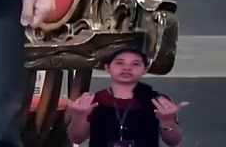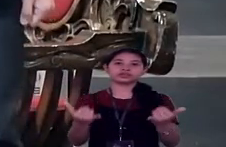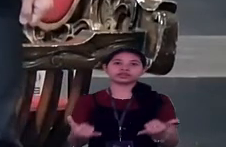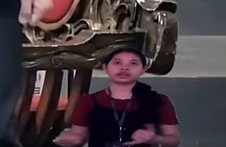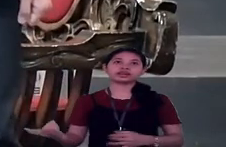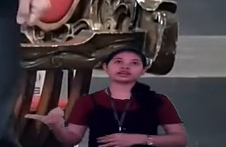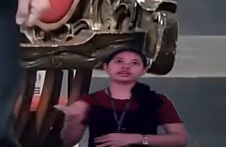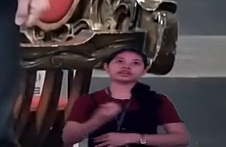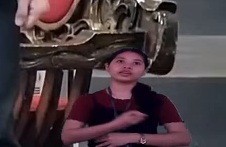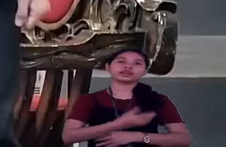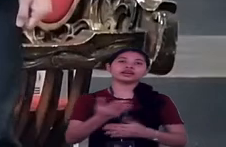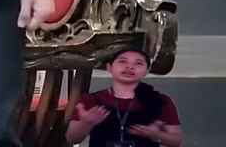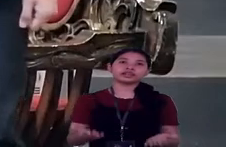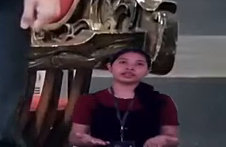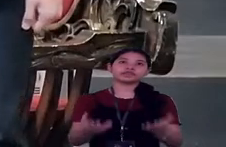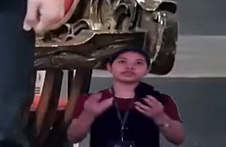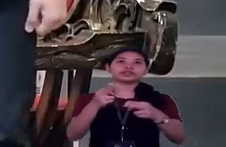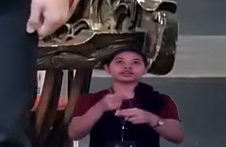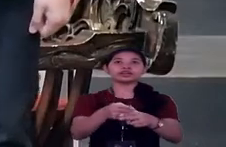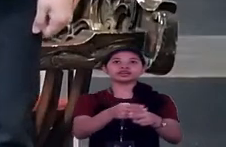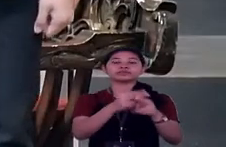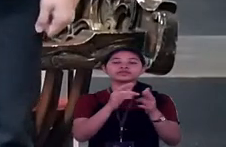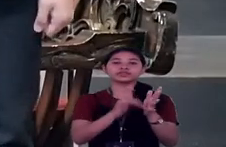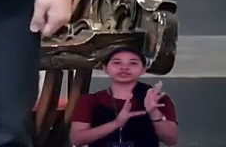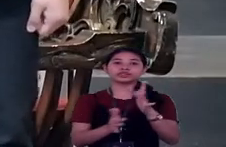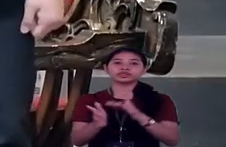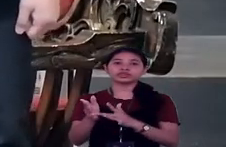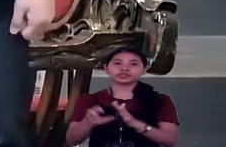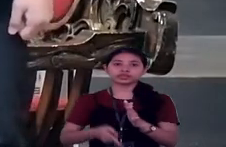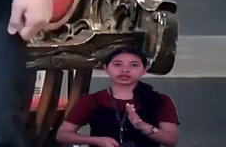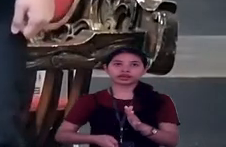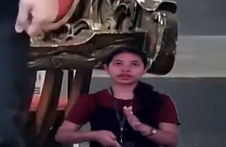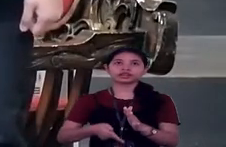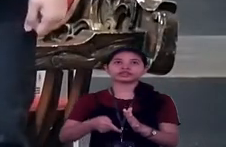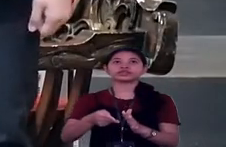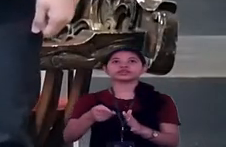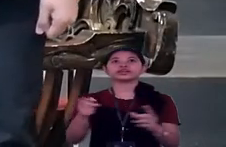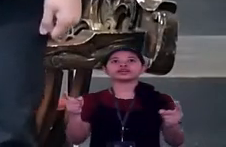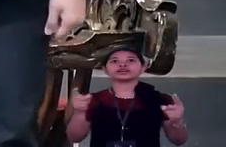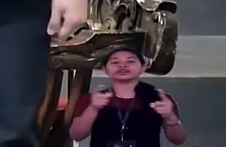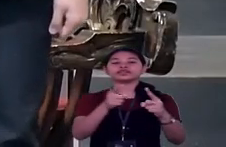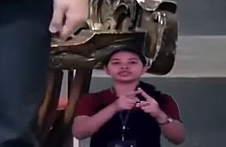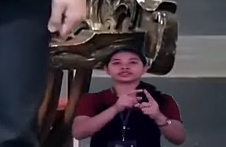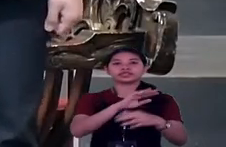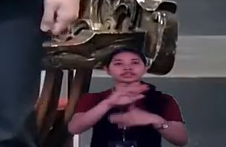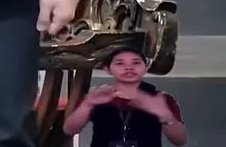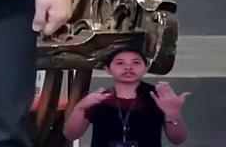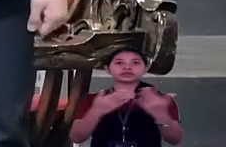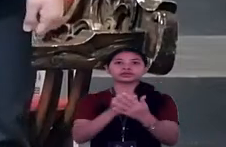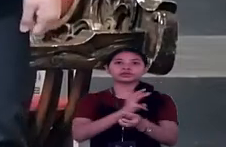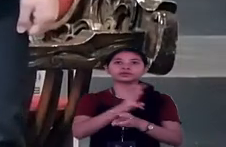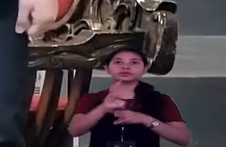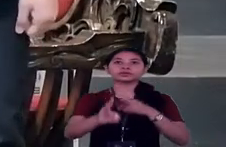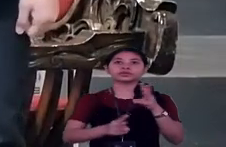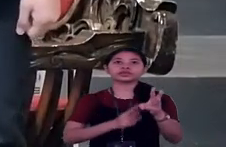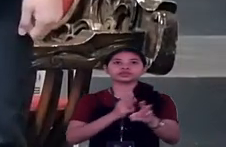to us today. Lift the name of Jesus higher.